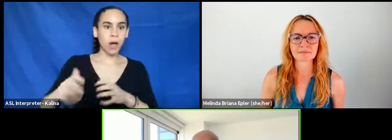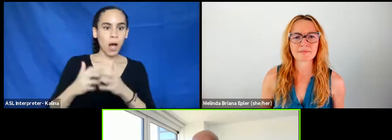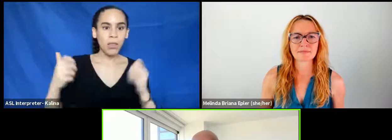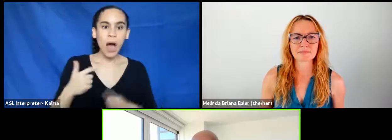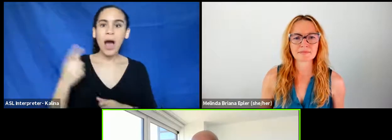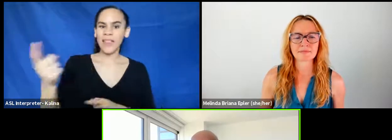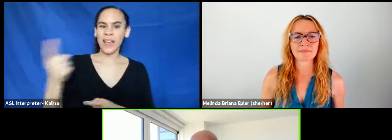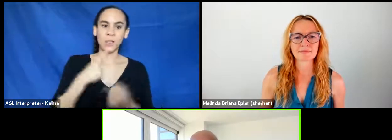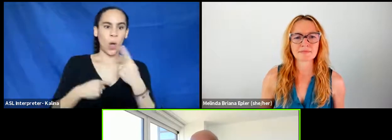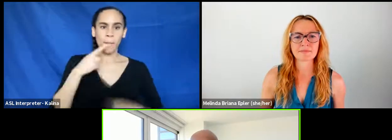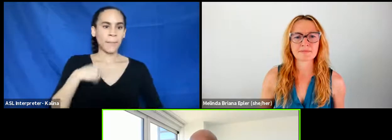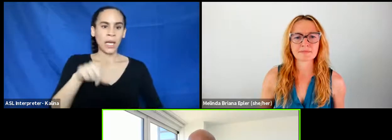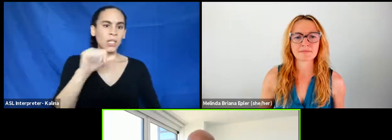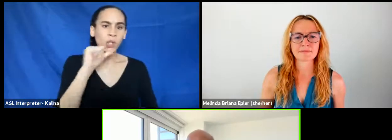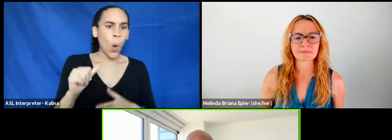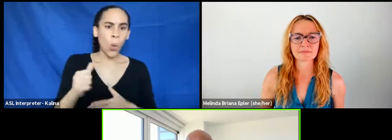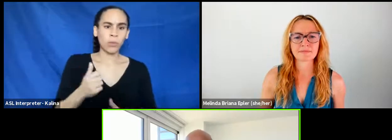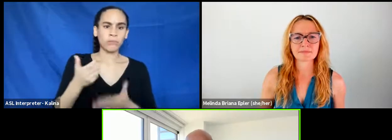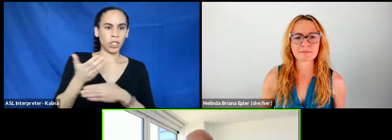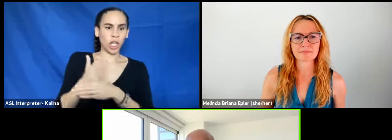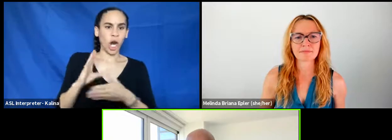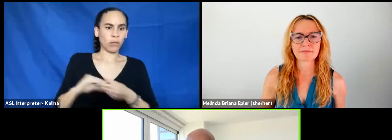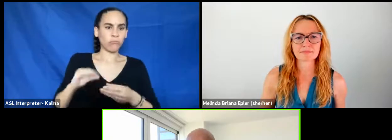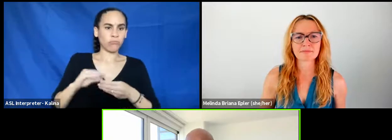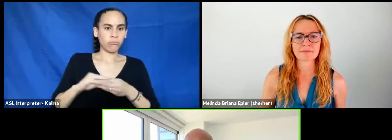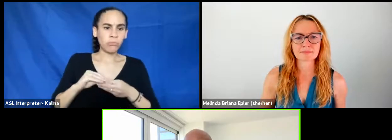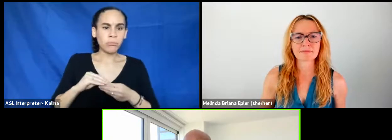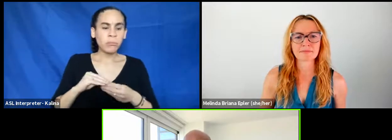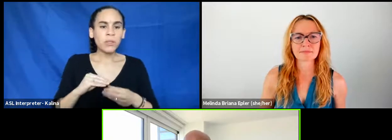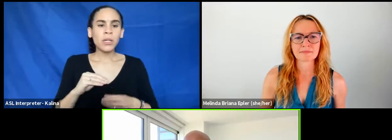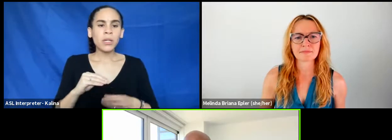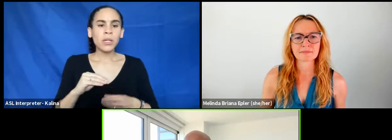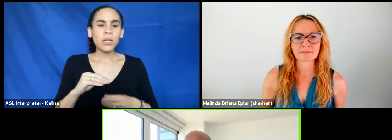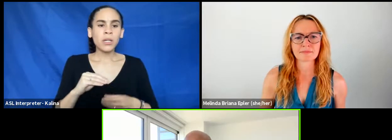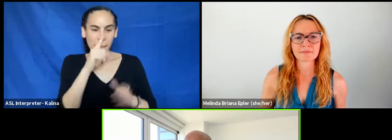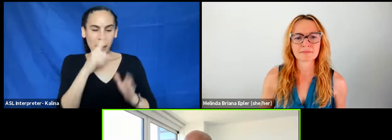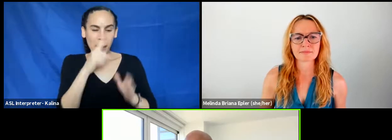about depression, don't share what I'm going through, don't write about imposter syndrome.